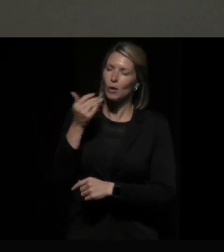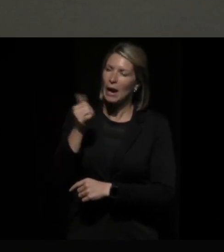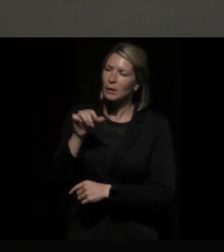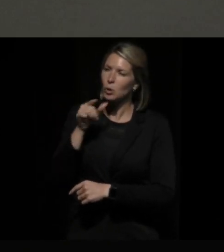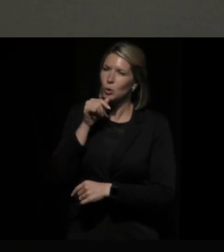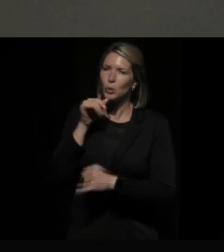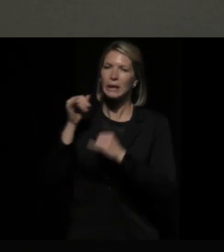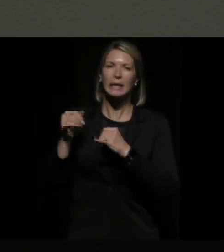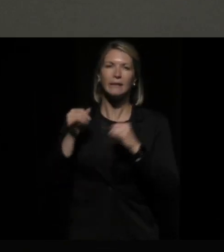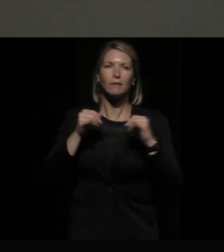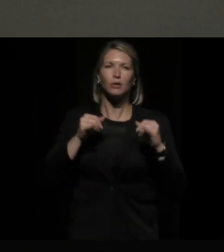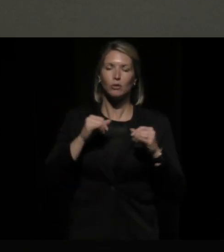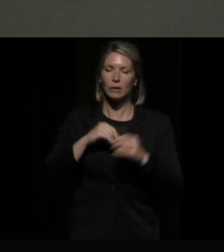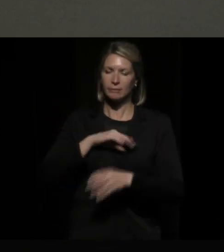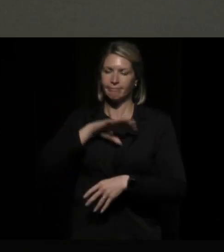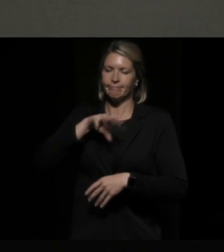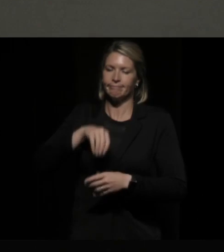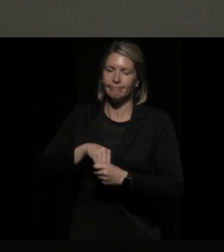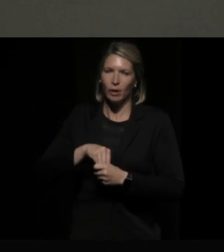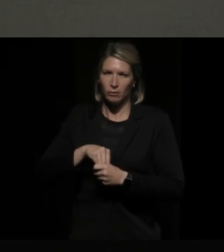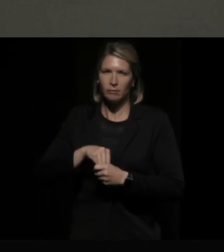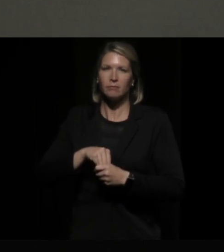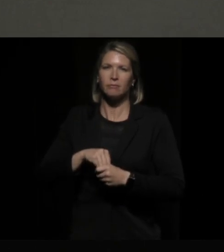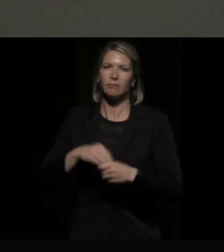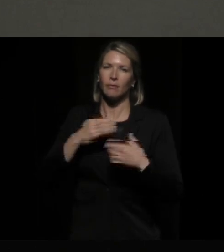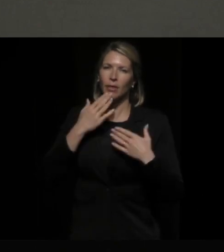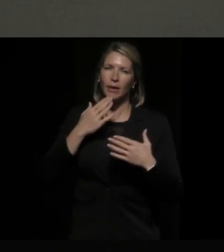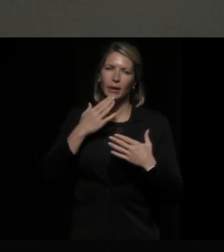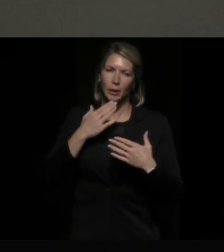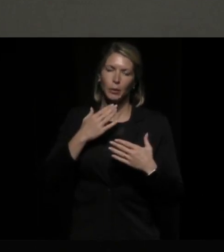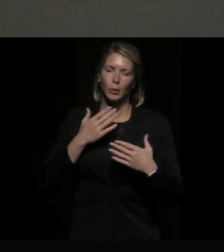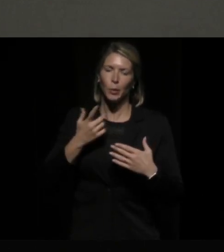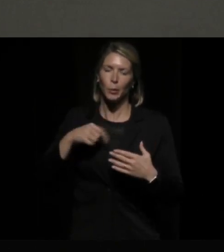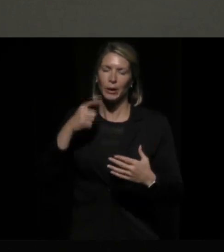effort, thank you. Your dedication has not gone unnoticed.